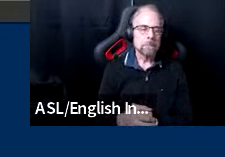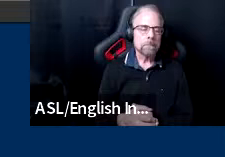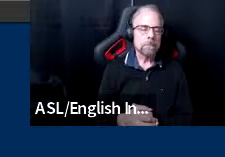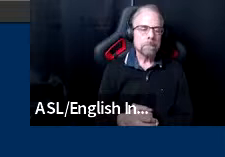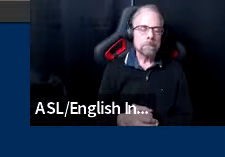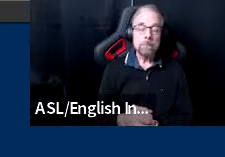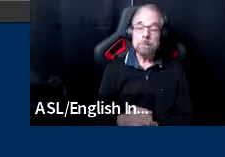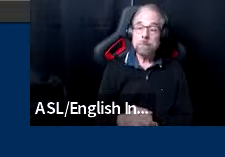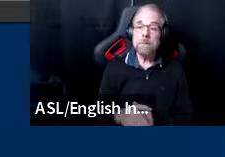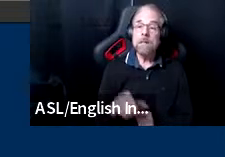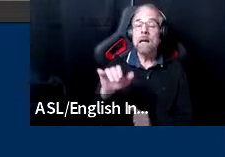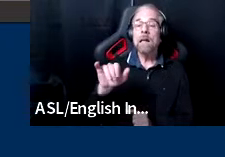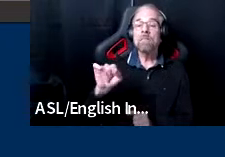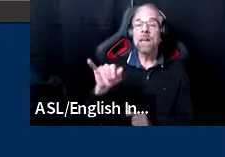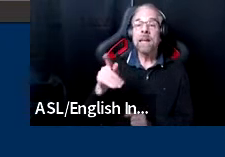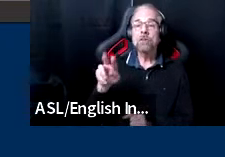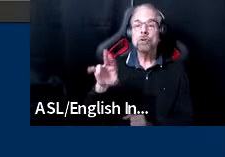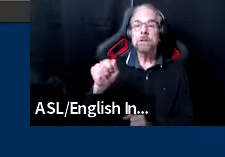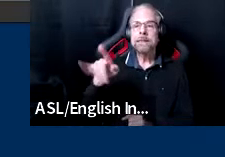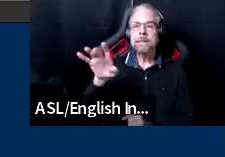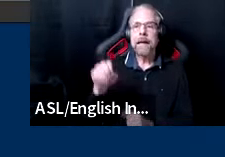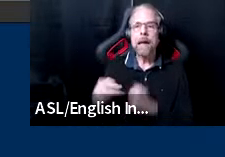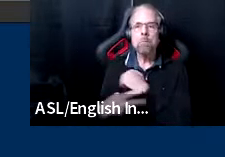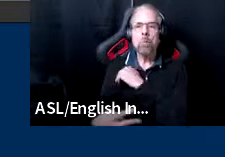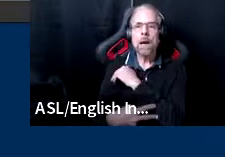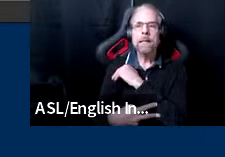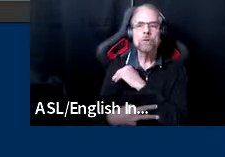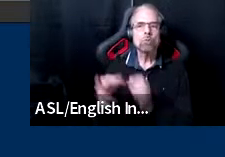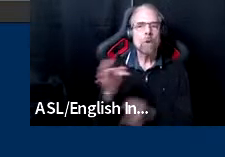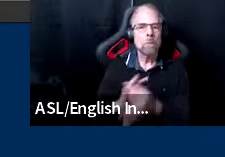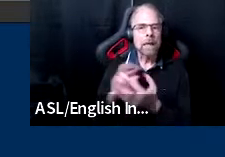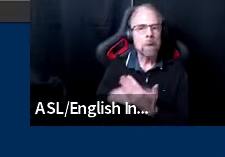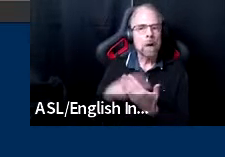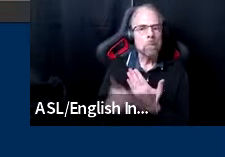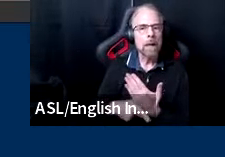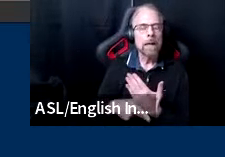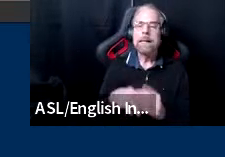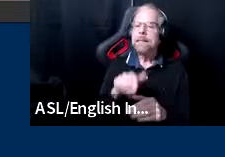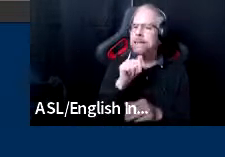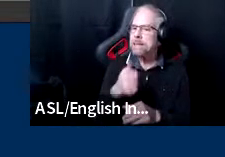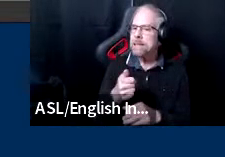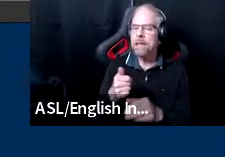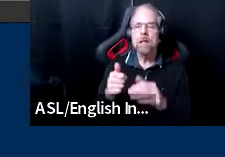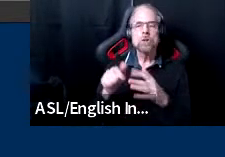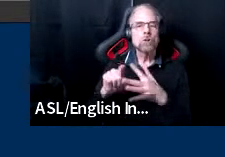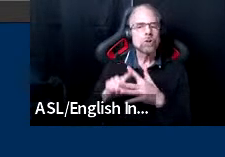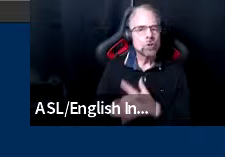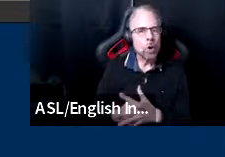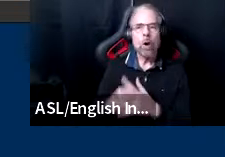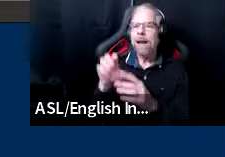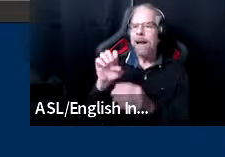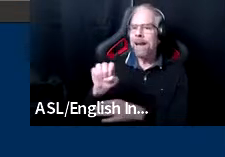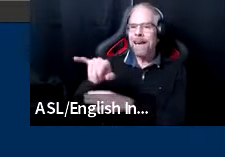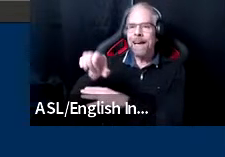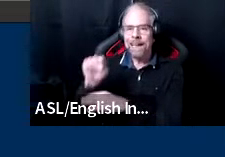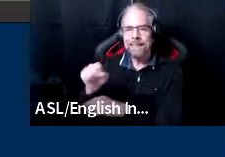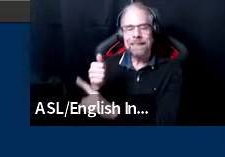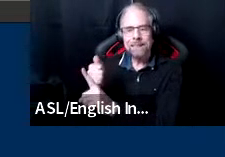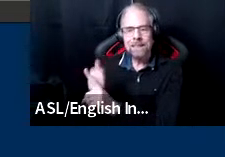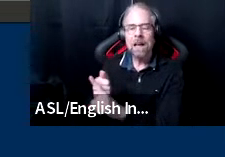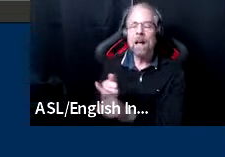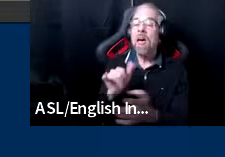But the Interstate Bridge Replacement Program didn't begin an EIS on its own. The Interstate Bridge